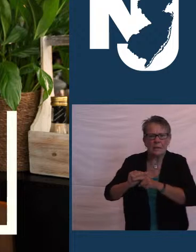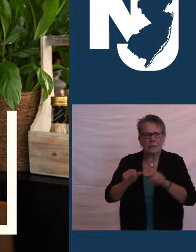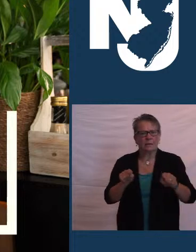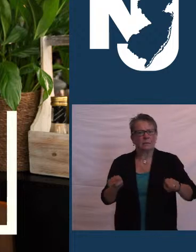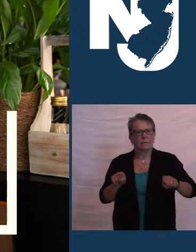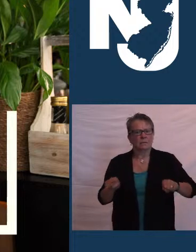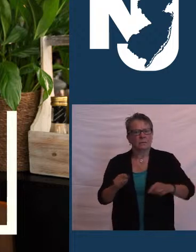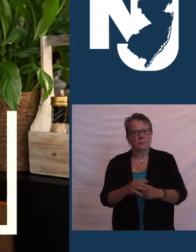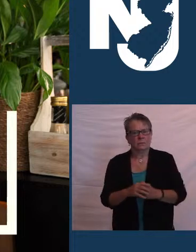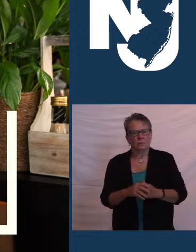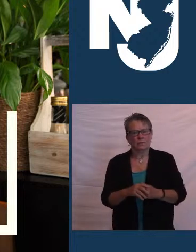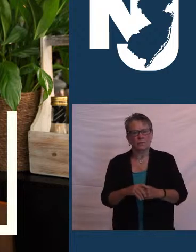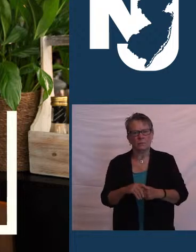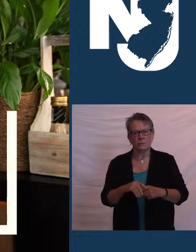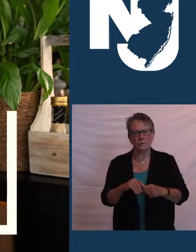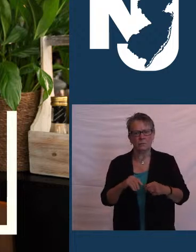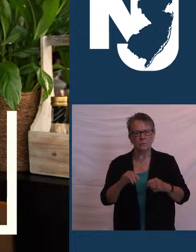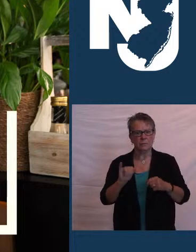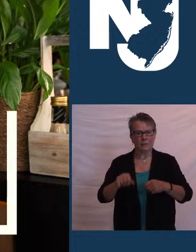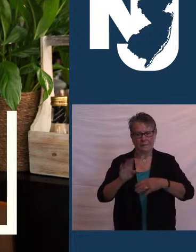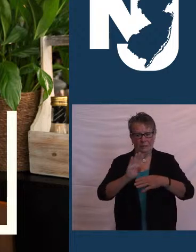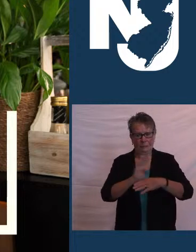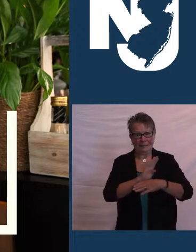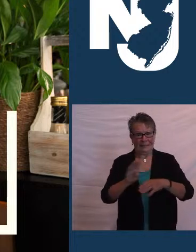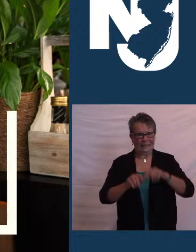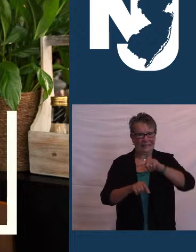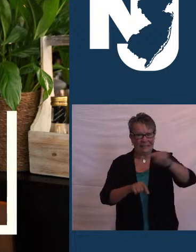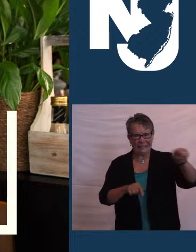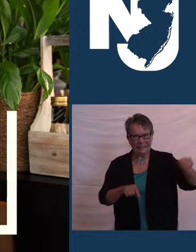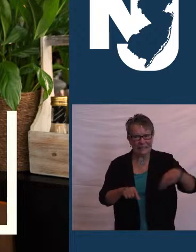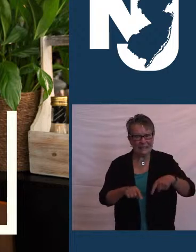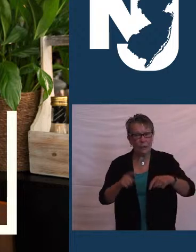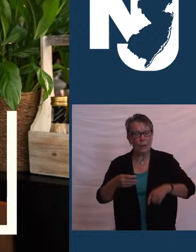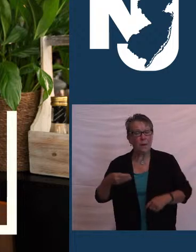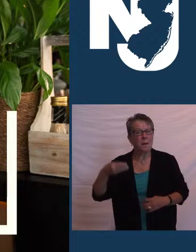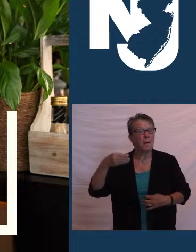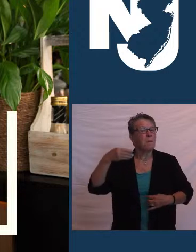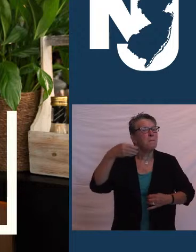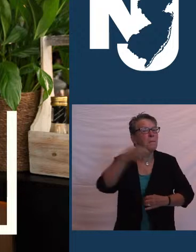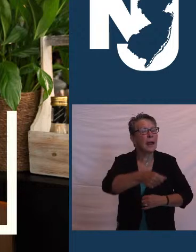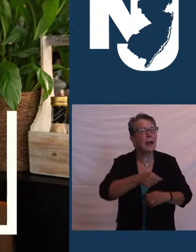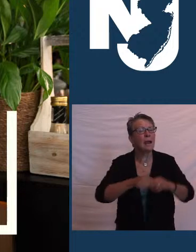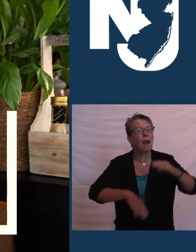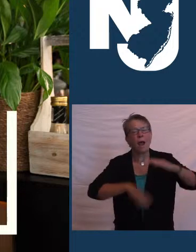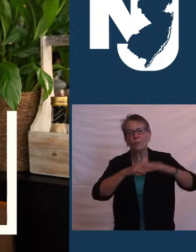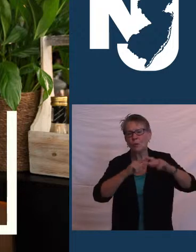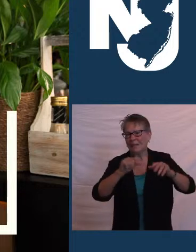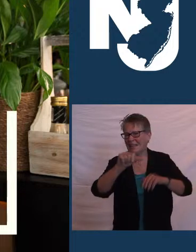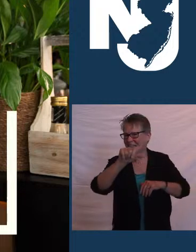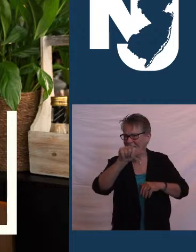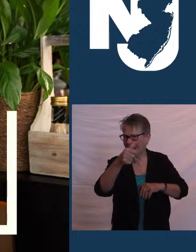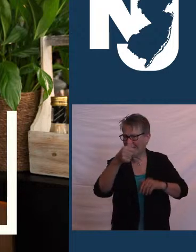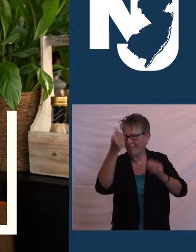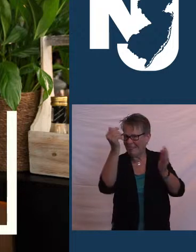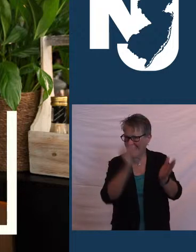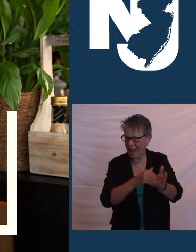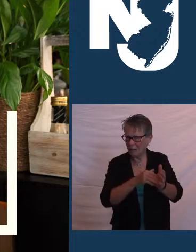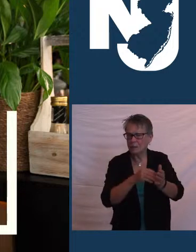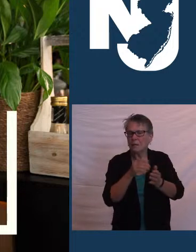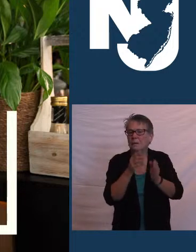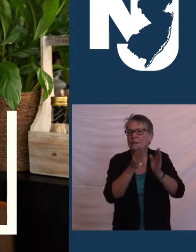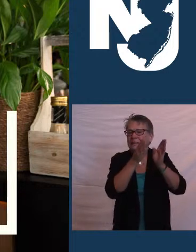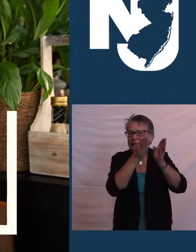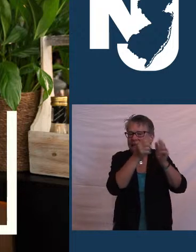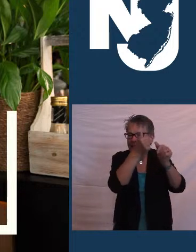employers, up to $10,000 in wage subsidies to hire and train new employees with identifiable